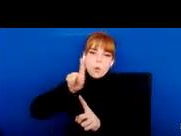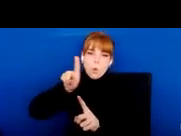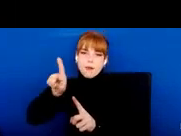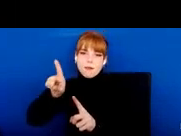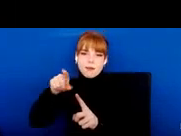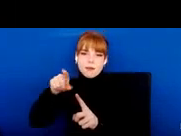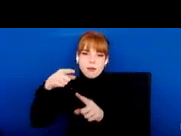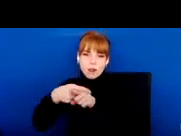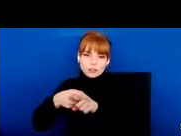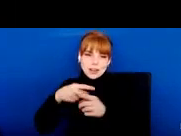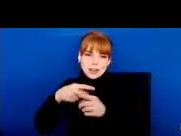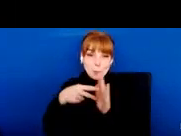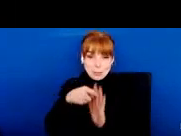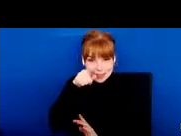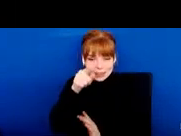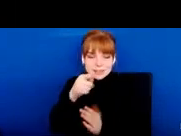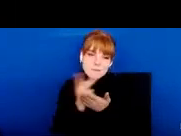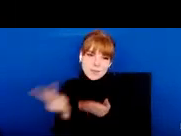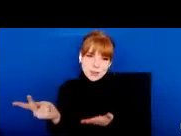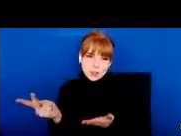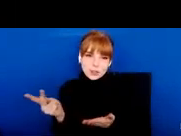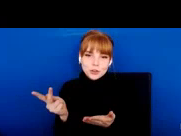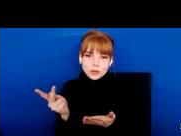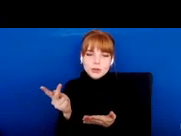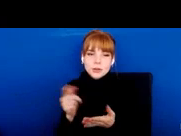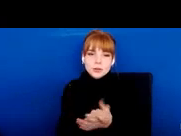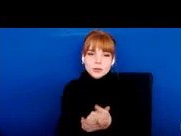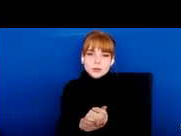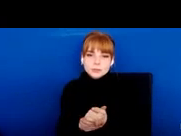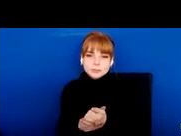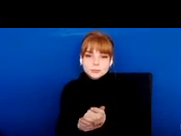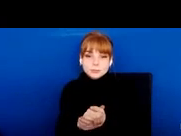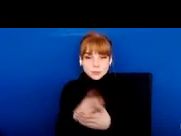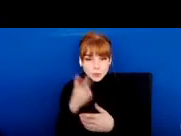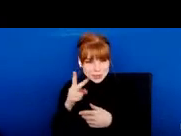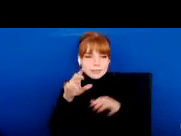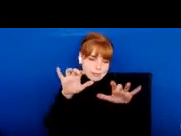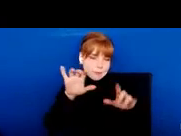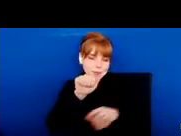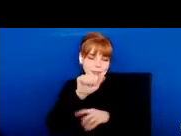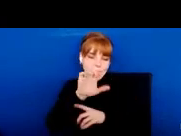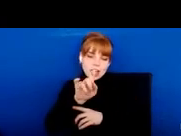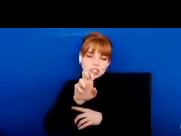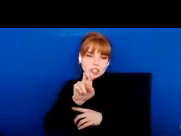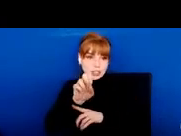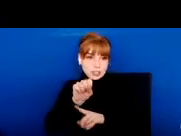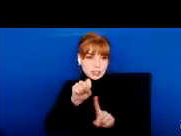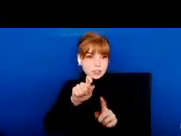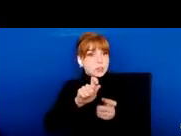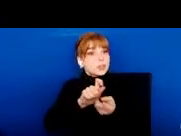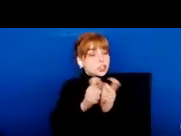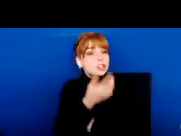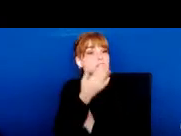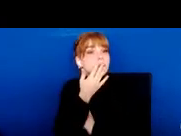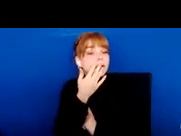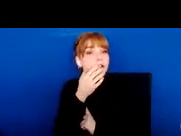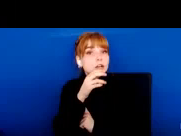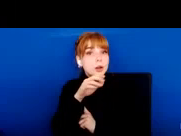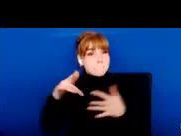a failure. The screenshot here, the word actions changes to a bright blue, but that blue does not have 3-to-1 contrast difference